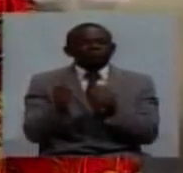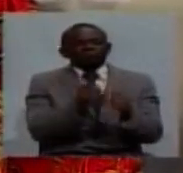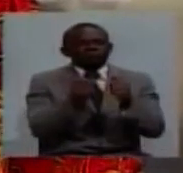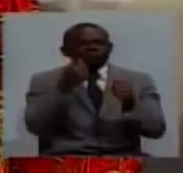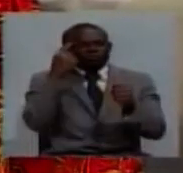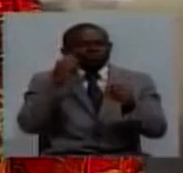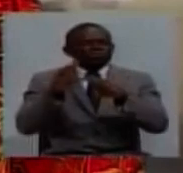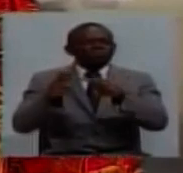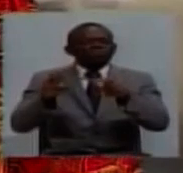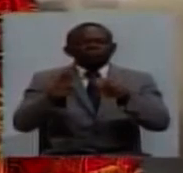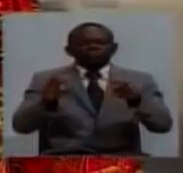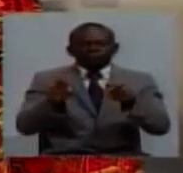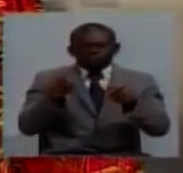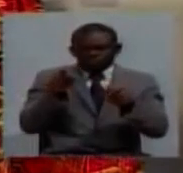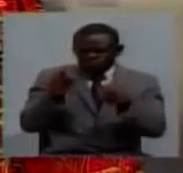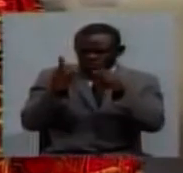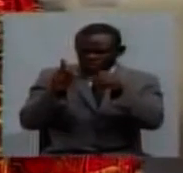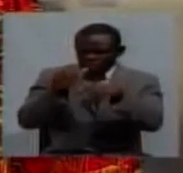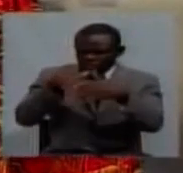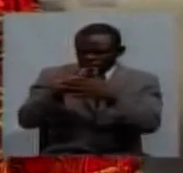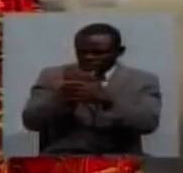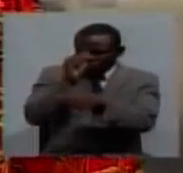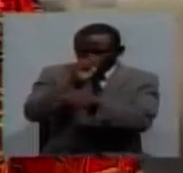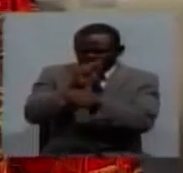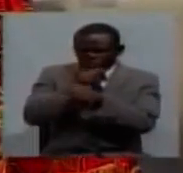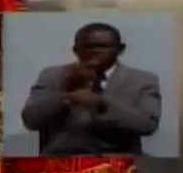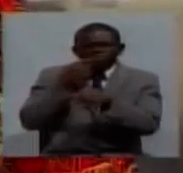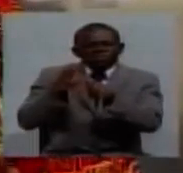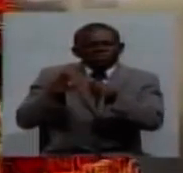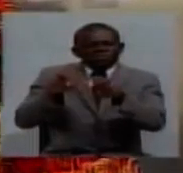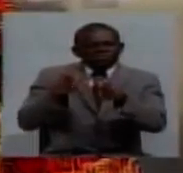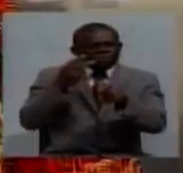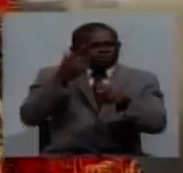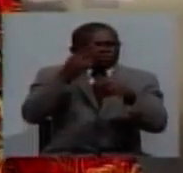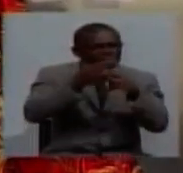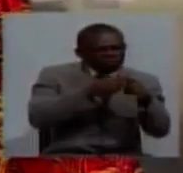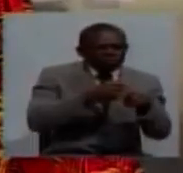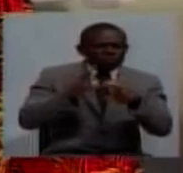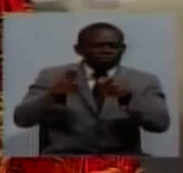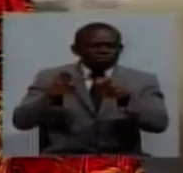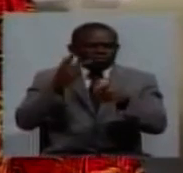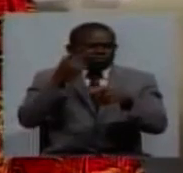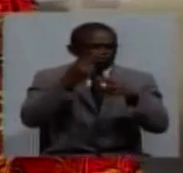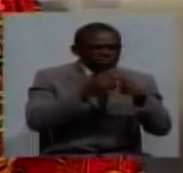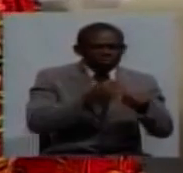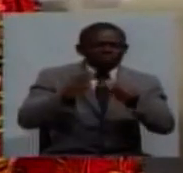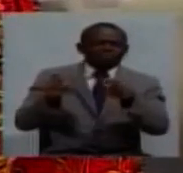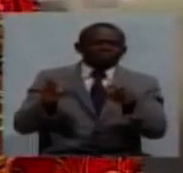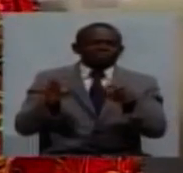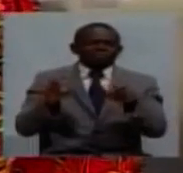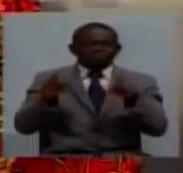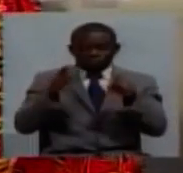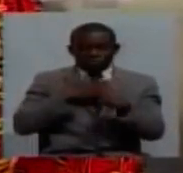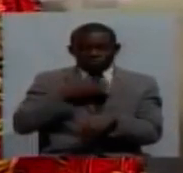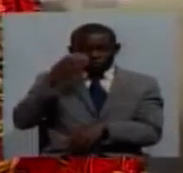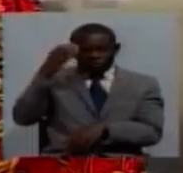we failed. Right. And so it's important that every quarter I'm sitting with my staff and say, where are we? Before the